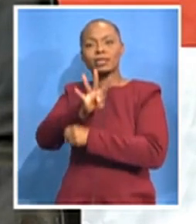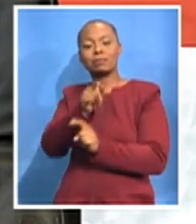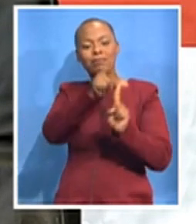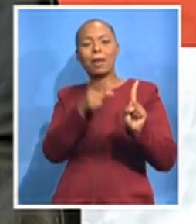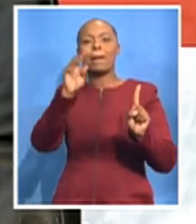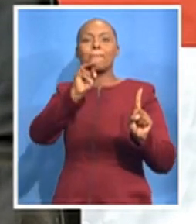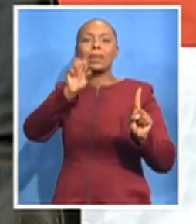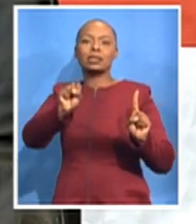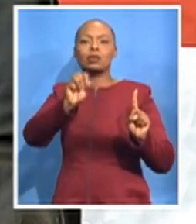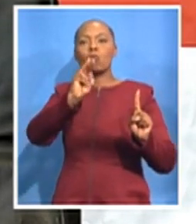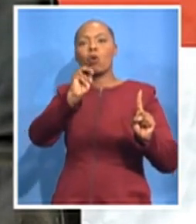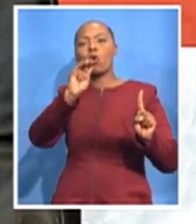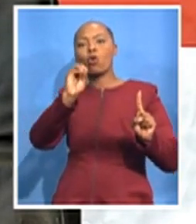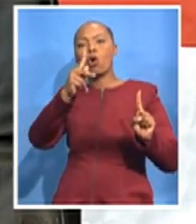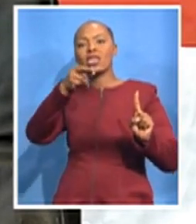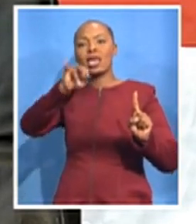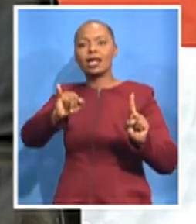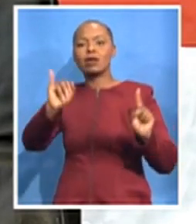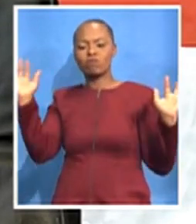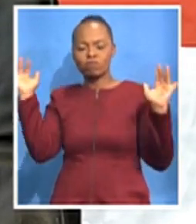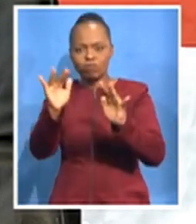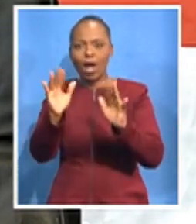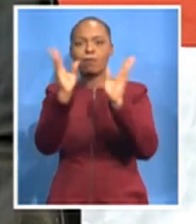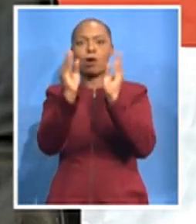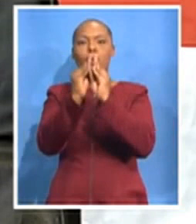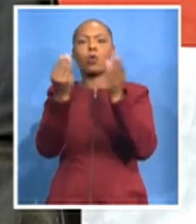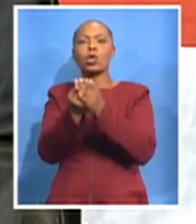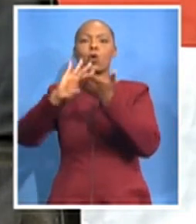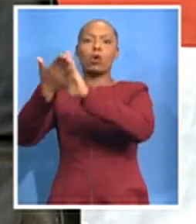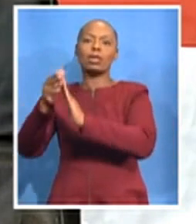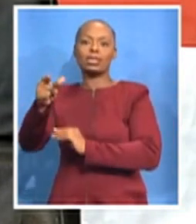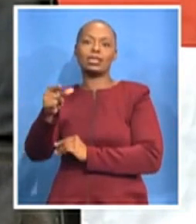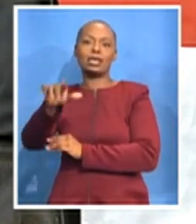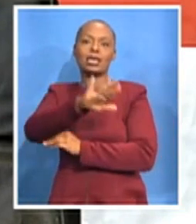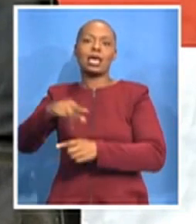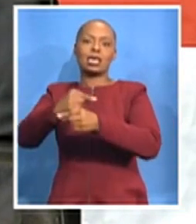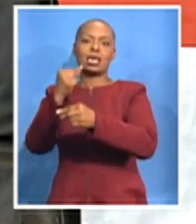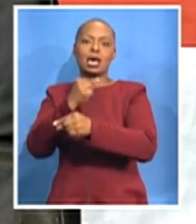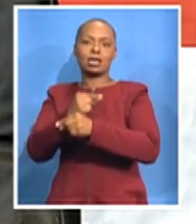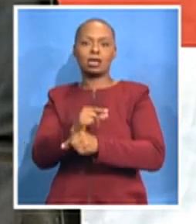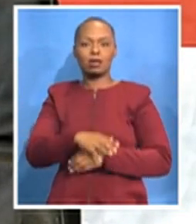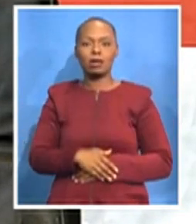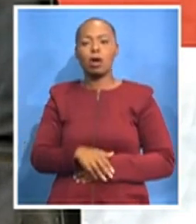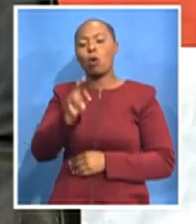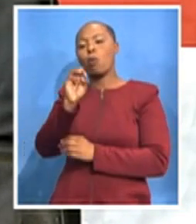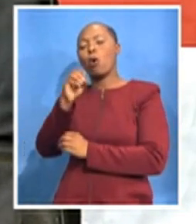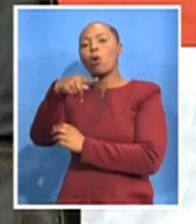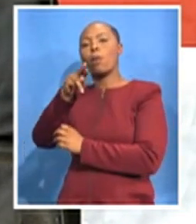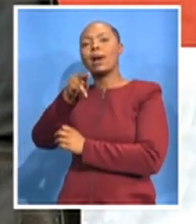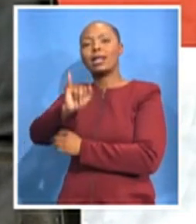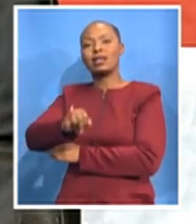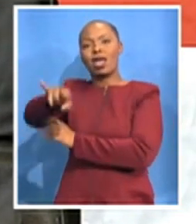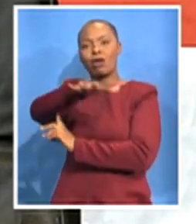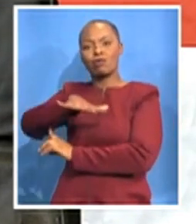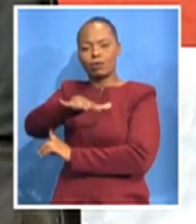the community of Giyani, of Mopani in the Giyani area. The primary aim as well of the Imbizo was to assess